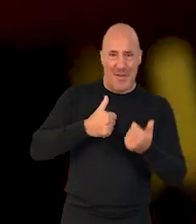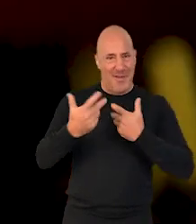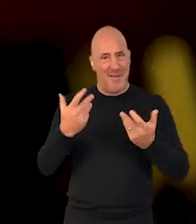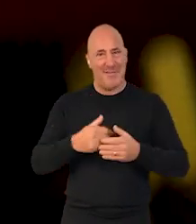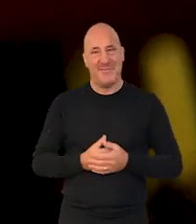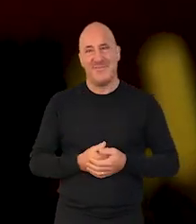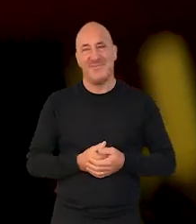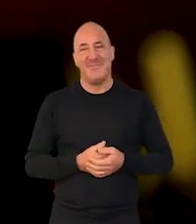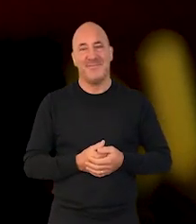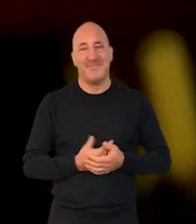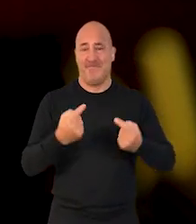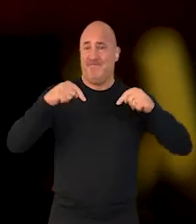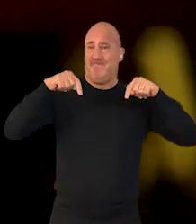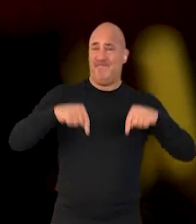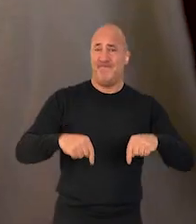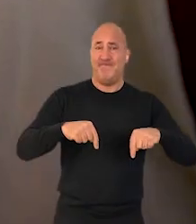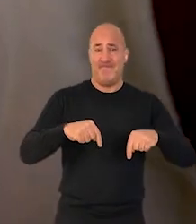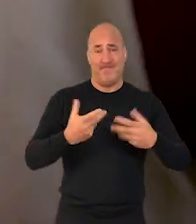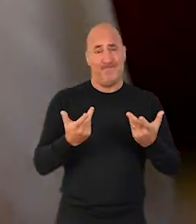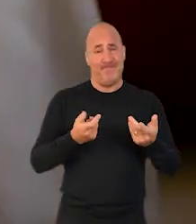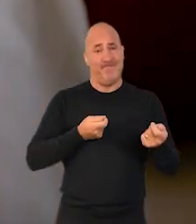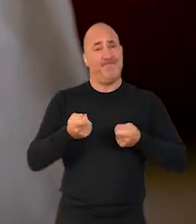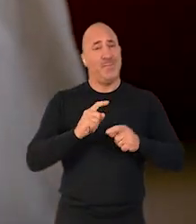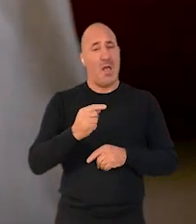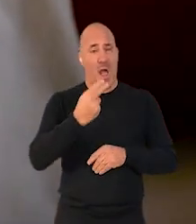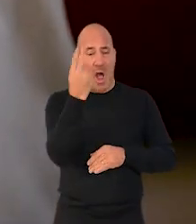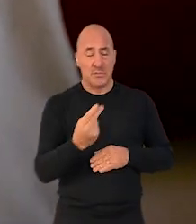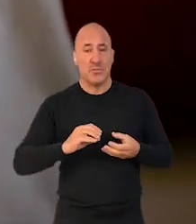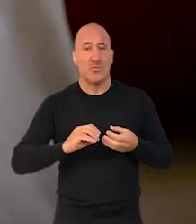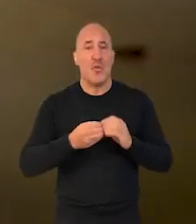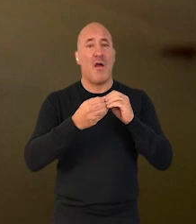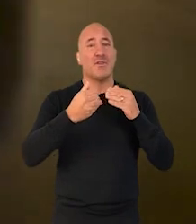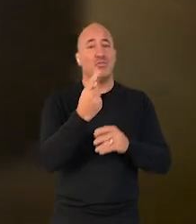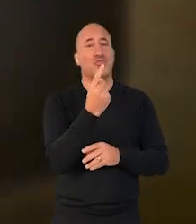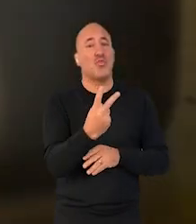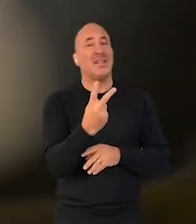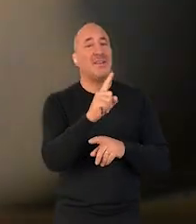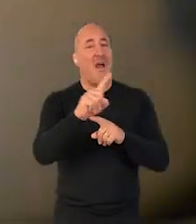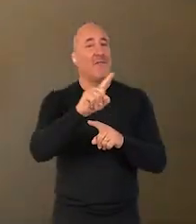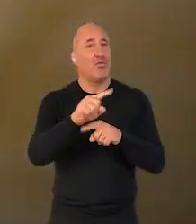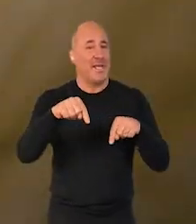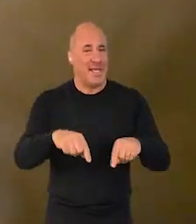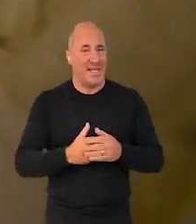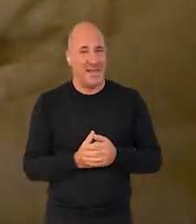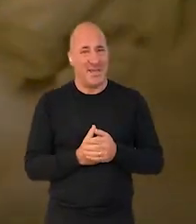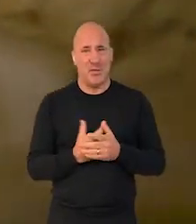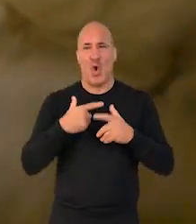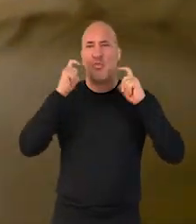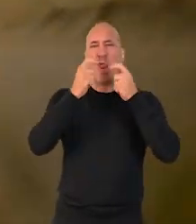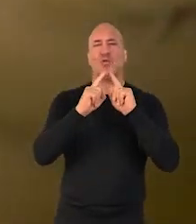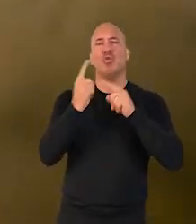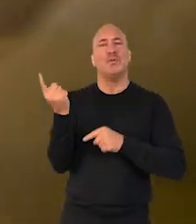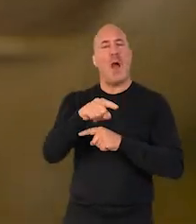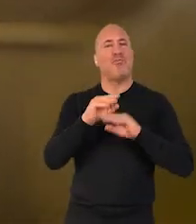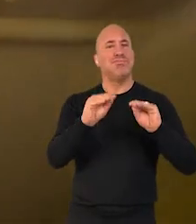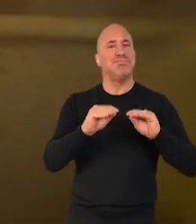compliments. So base-wise at Trafford Choices, we run the arts and crafts session twice a week. So that's delivered by a